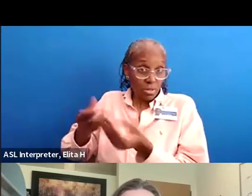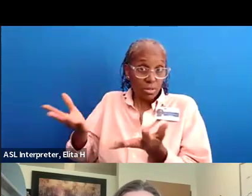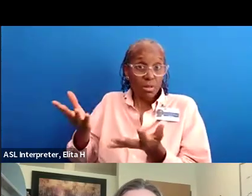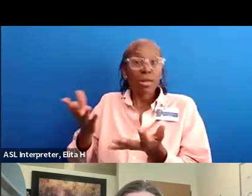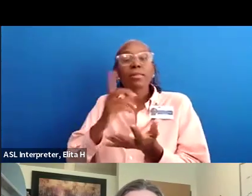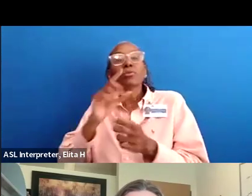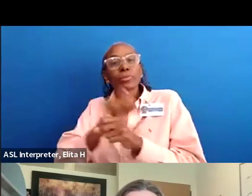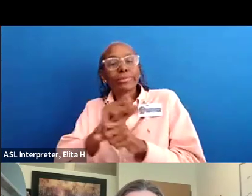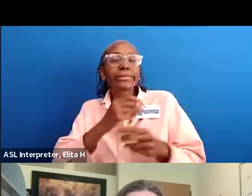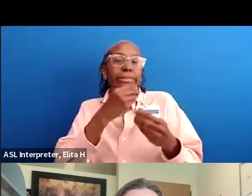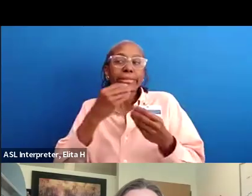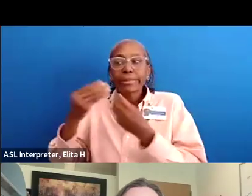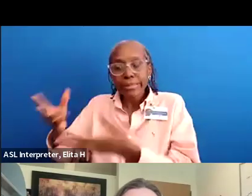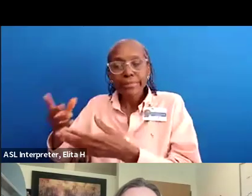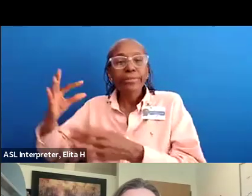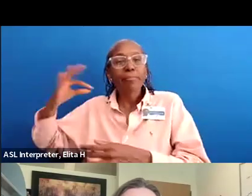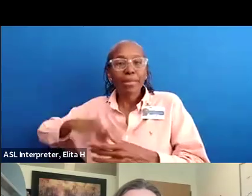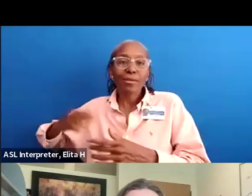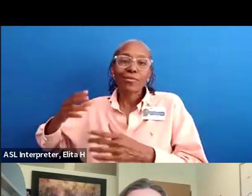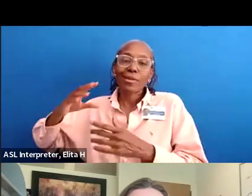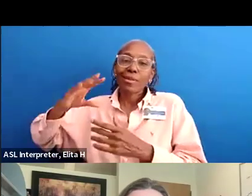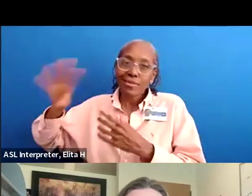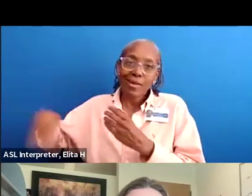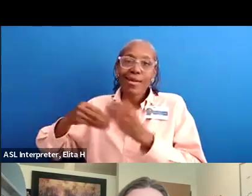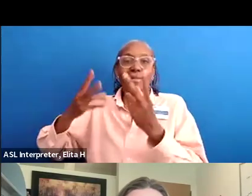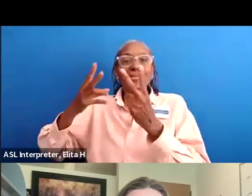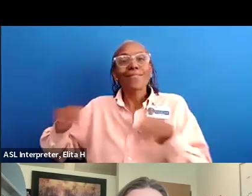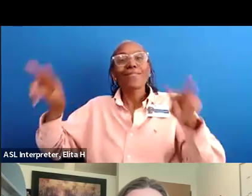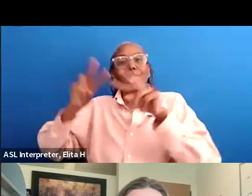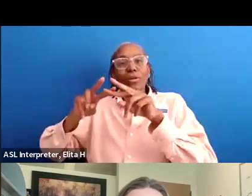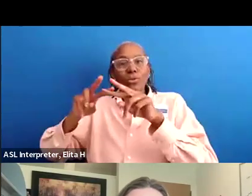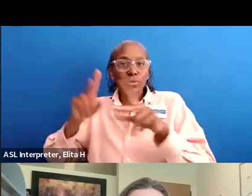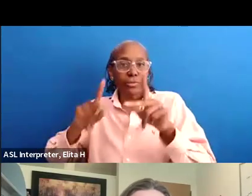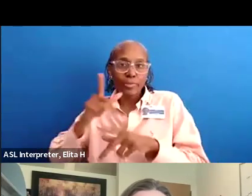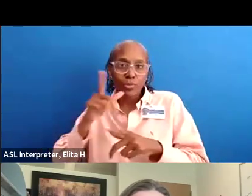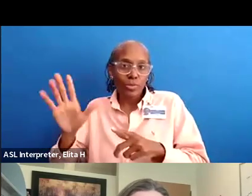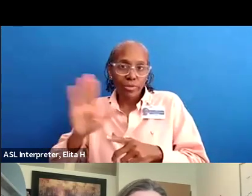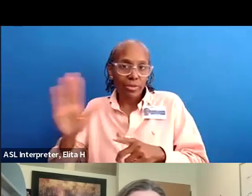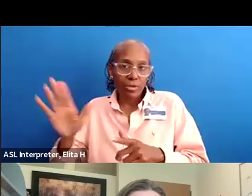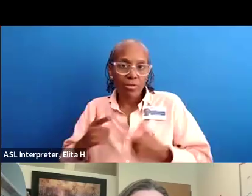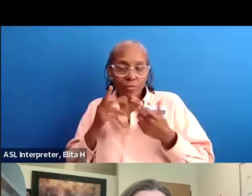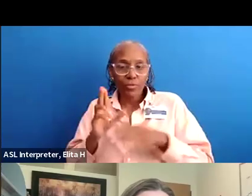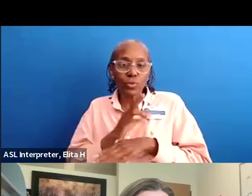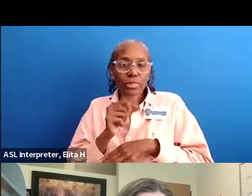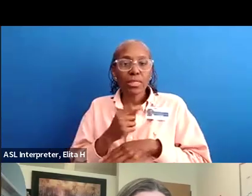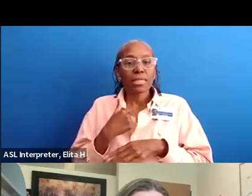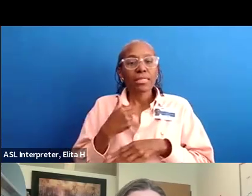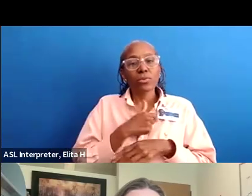the benefit that adds value to the lives of the people who are using them. So that's how the Reeve Foundation is fitting